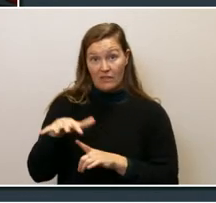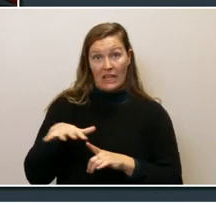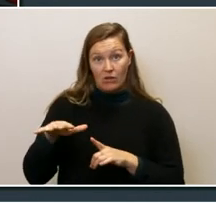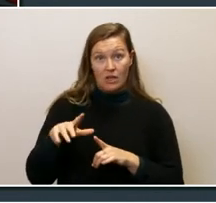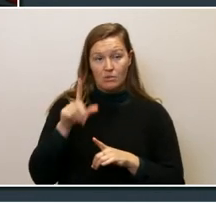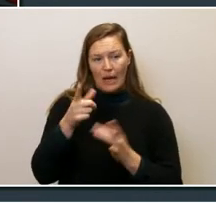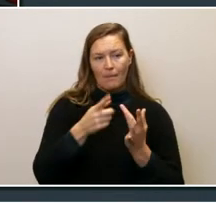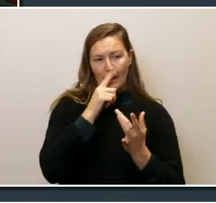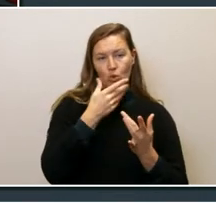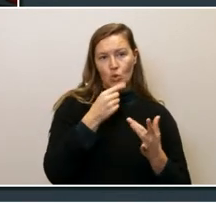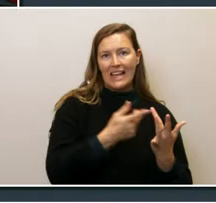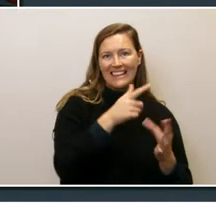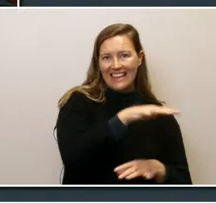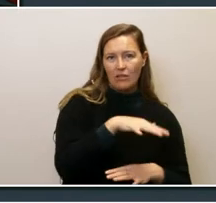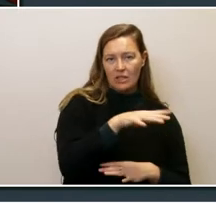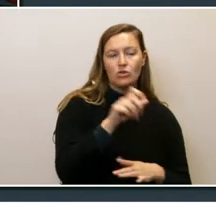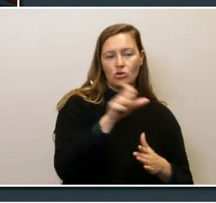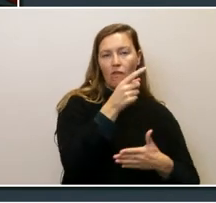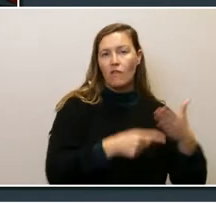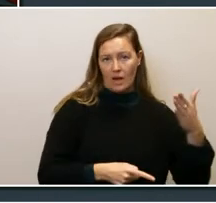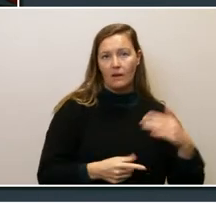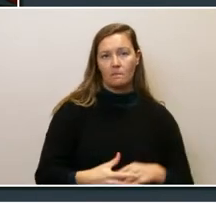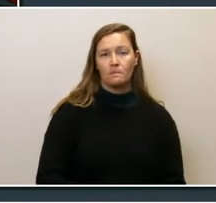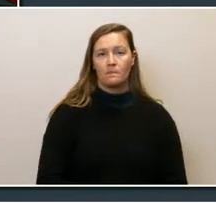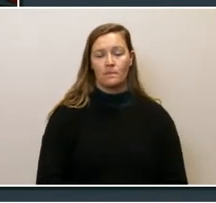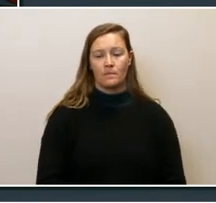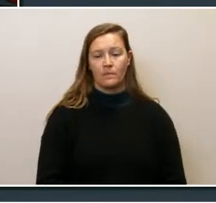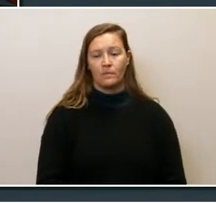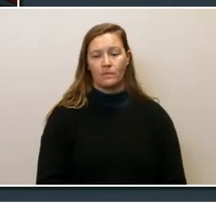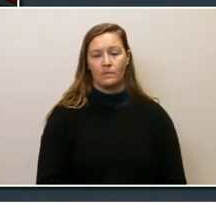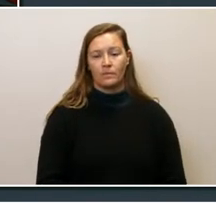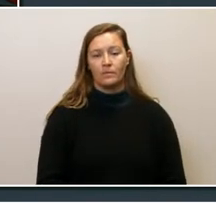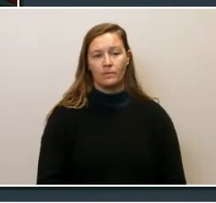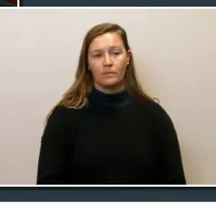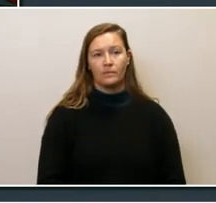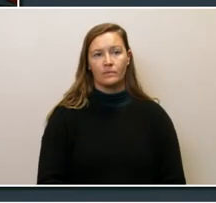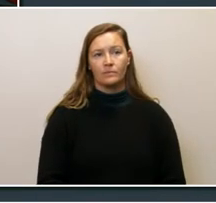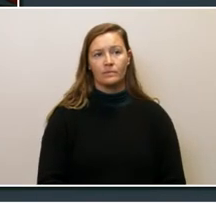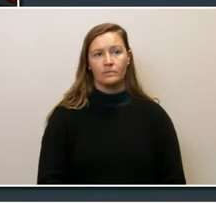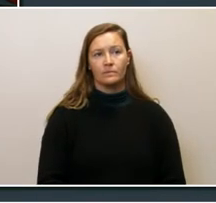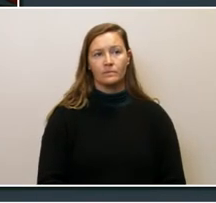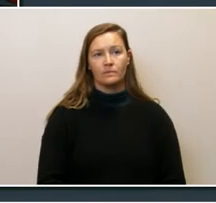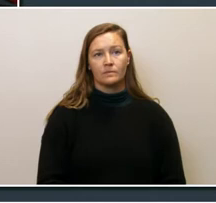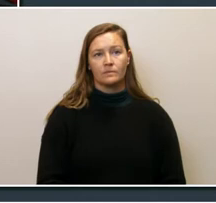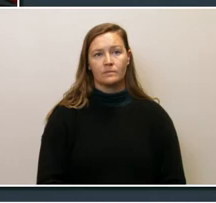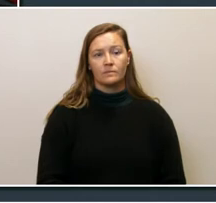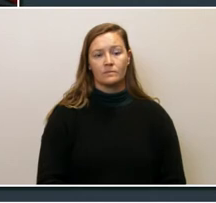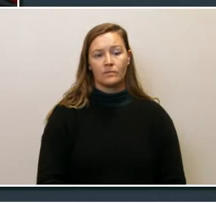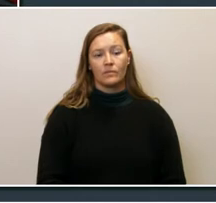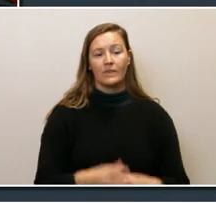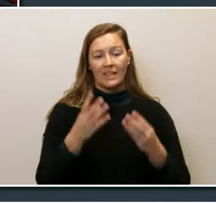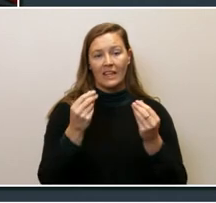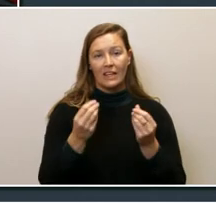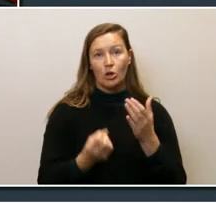i.e. along West Shore, then they should be fined and moved on. In terms of